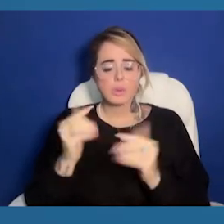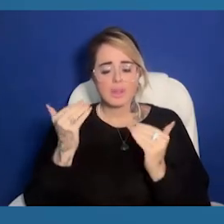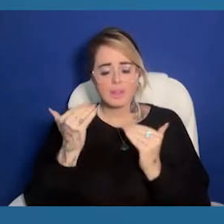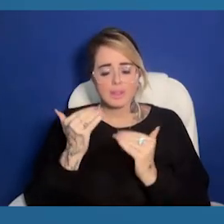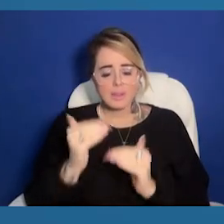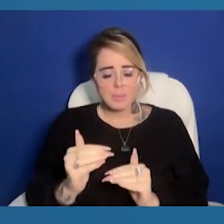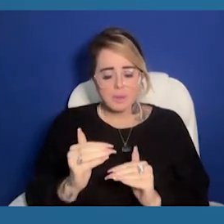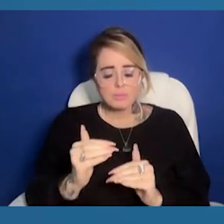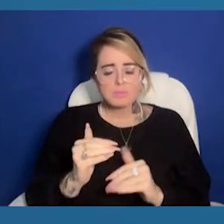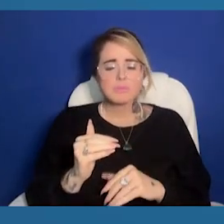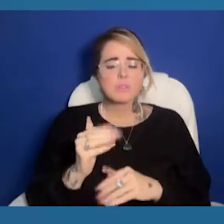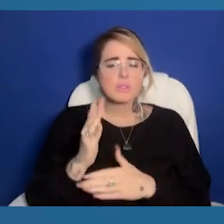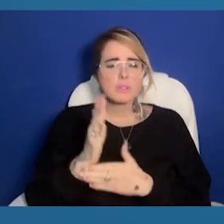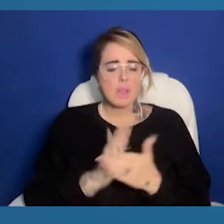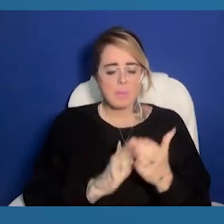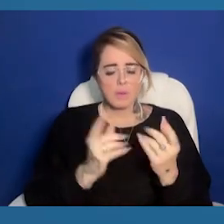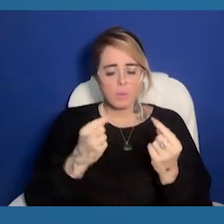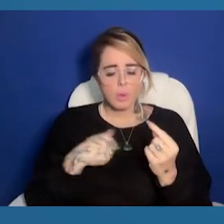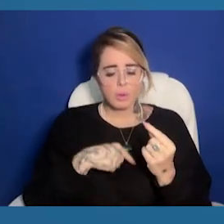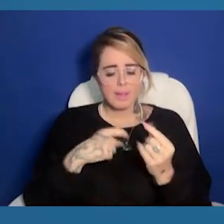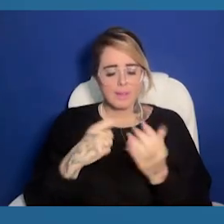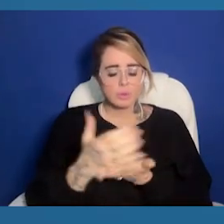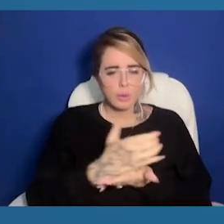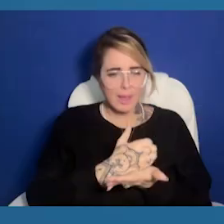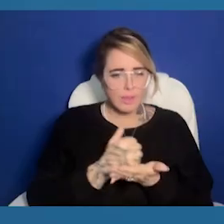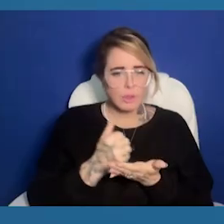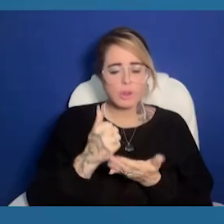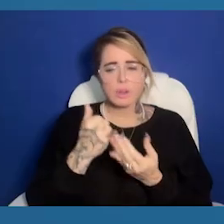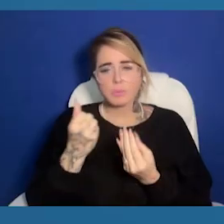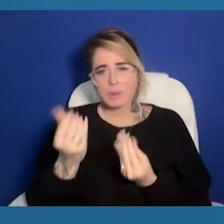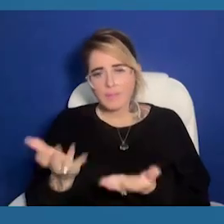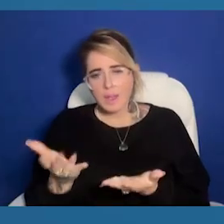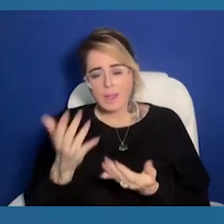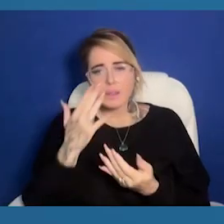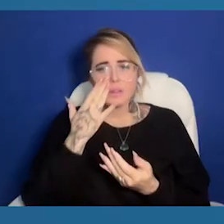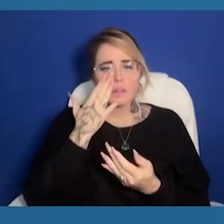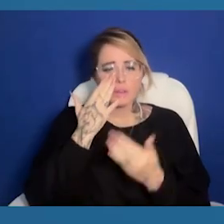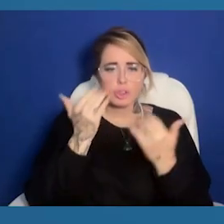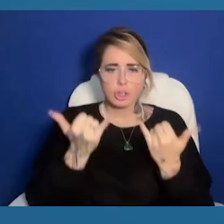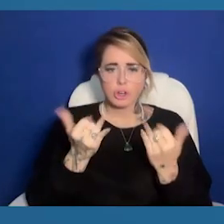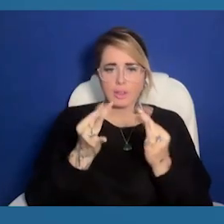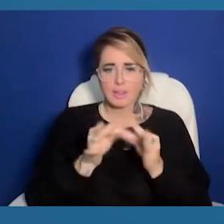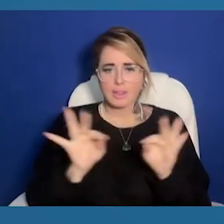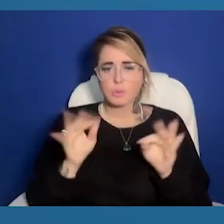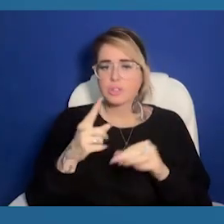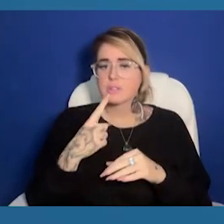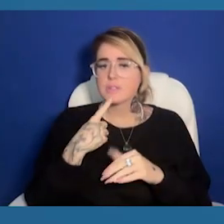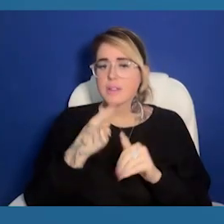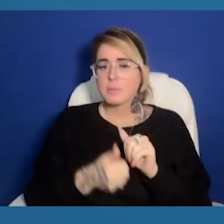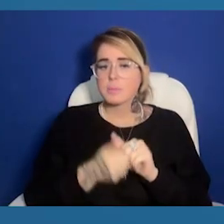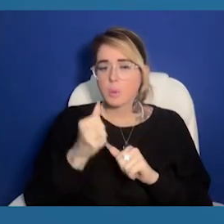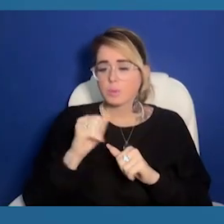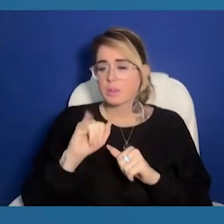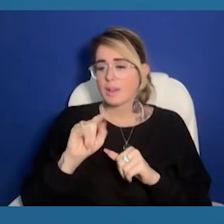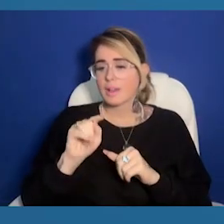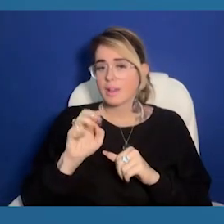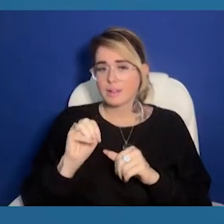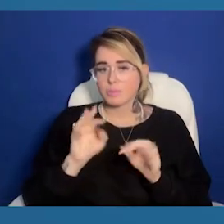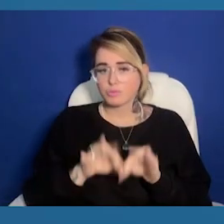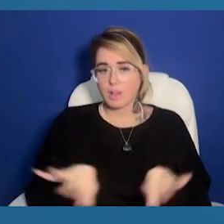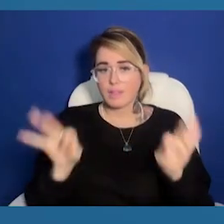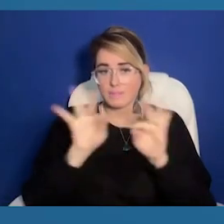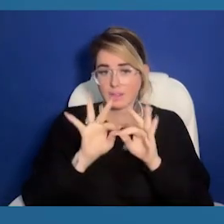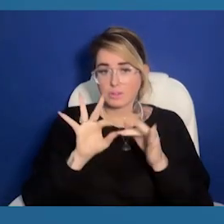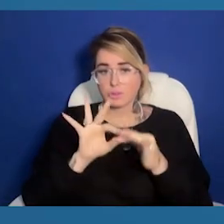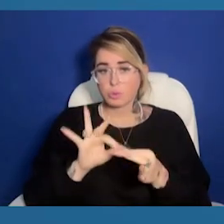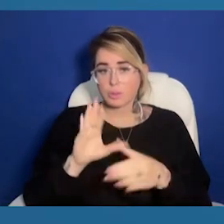a small degree, what we have to gather and provide. The current language says most items that are relevant to the case. The language